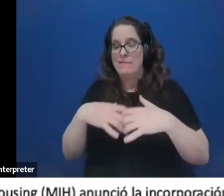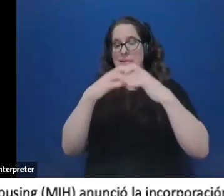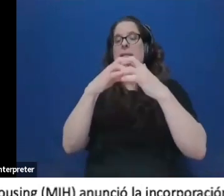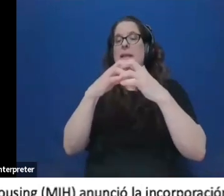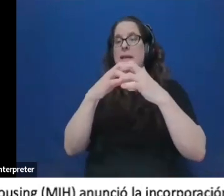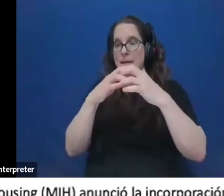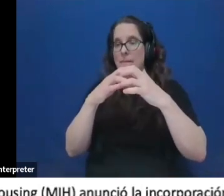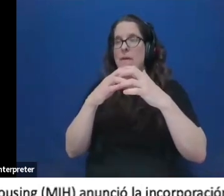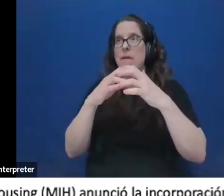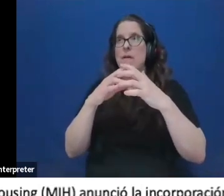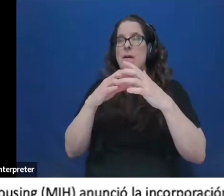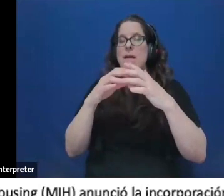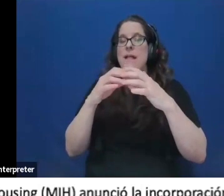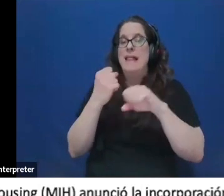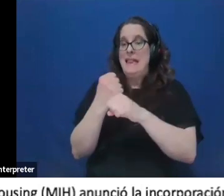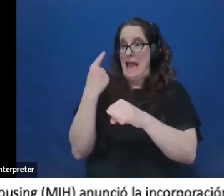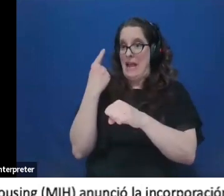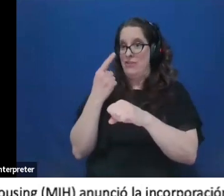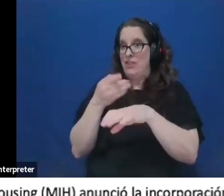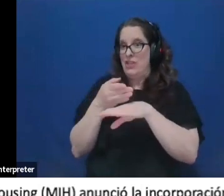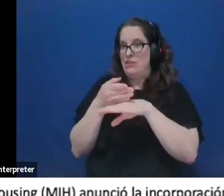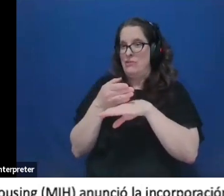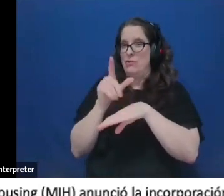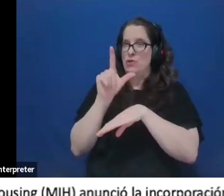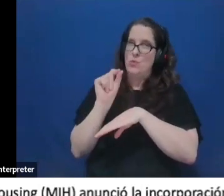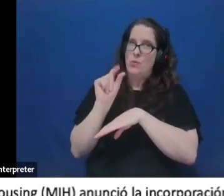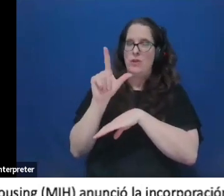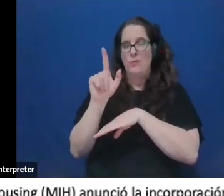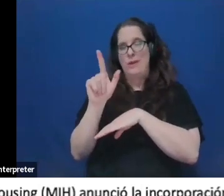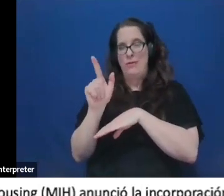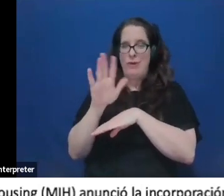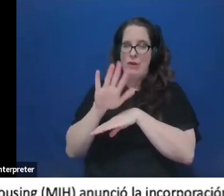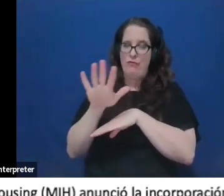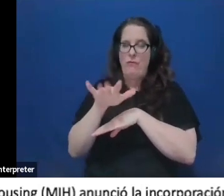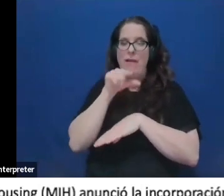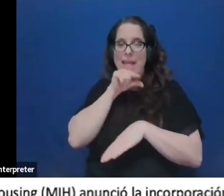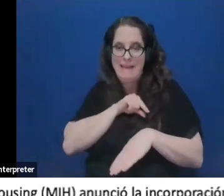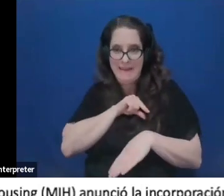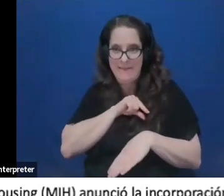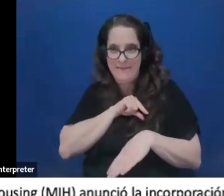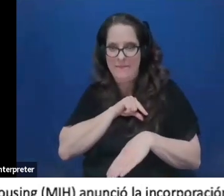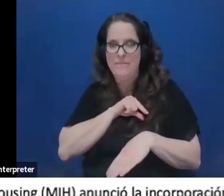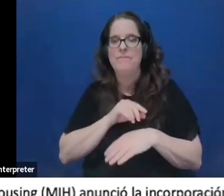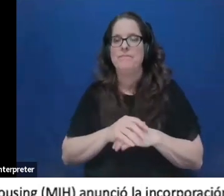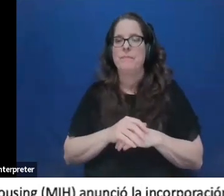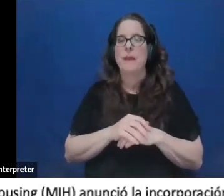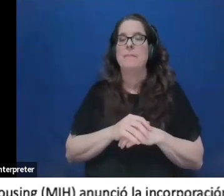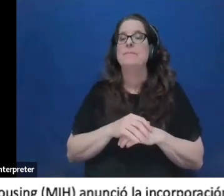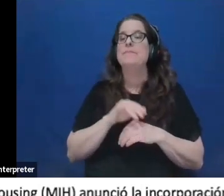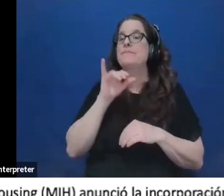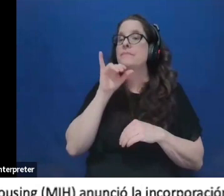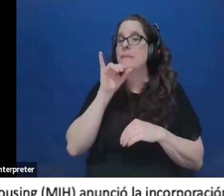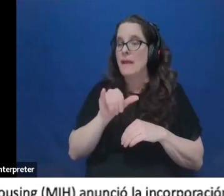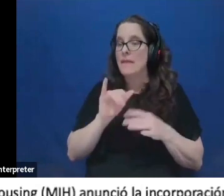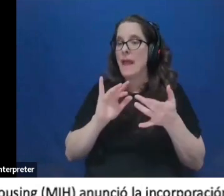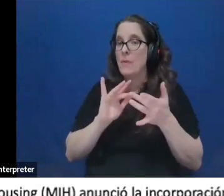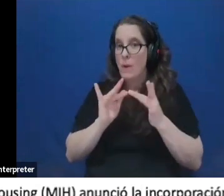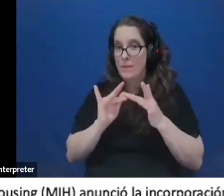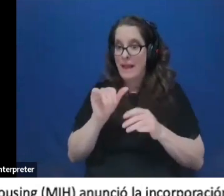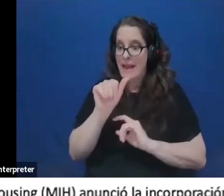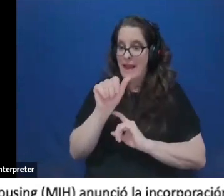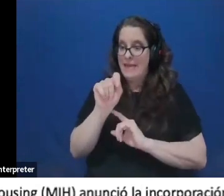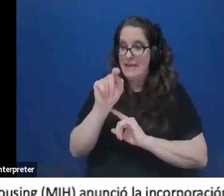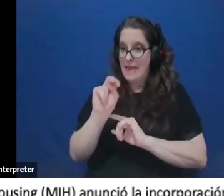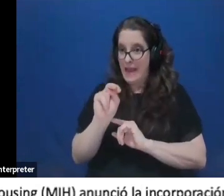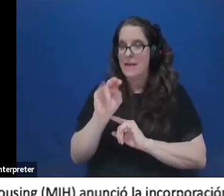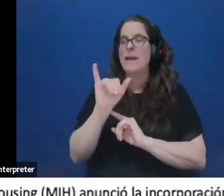after Thanksgiving of last year, so 2023. Like I said, is presented in conjunction with the DDA,